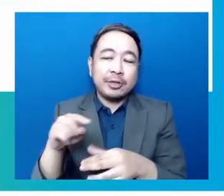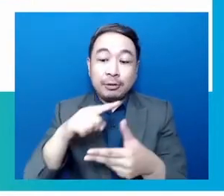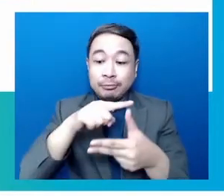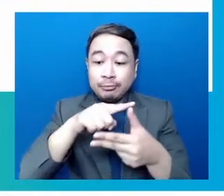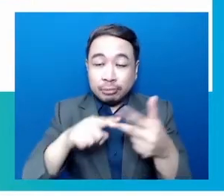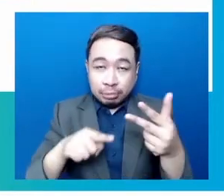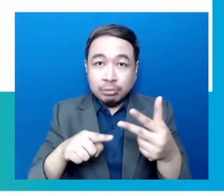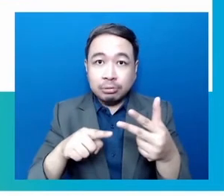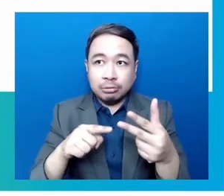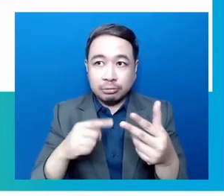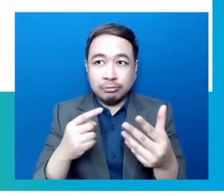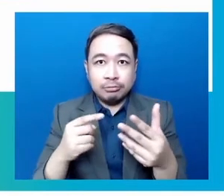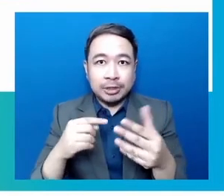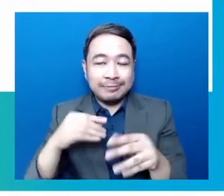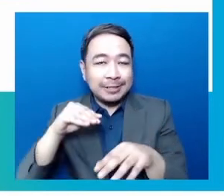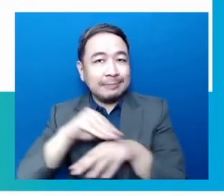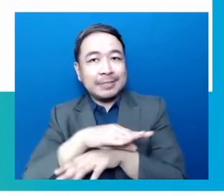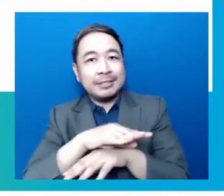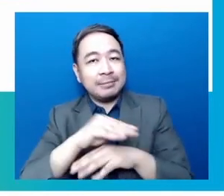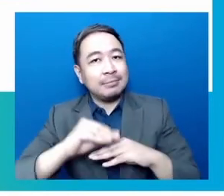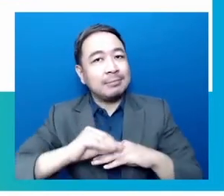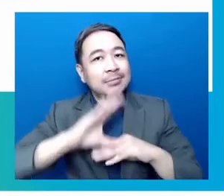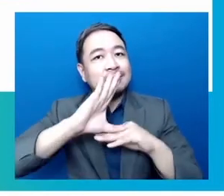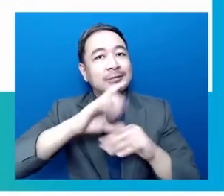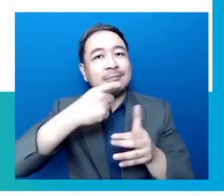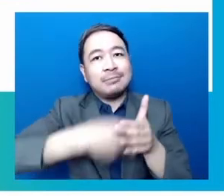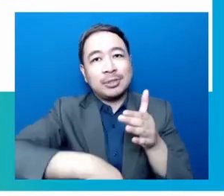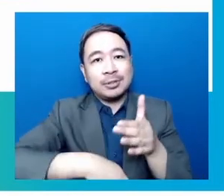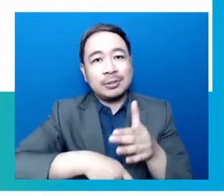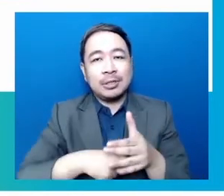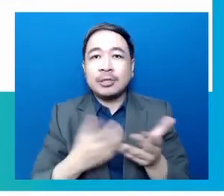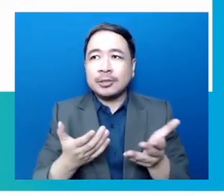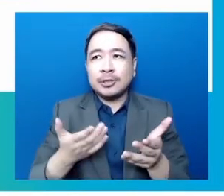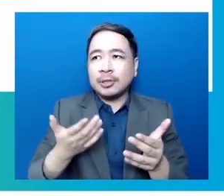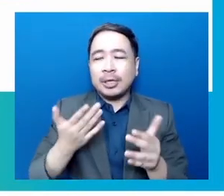little how the country has come to this point.